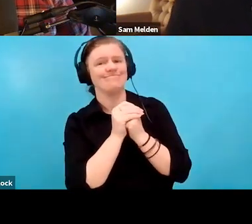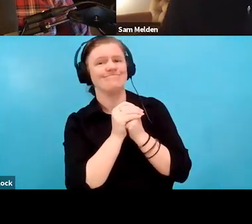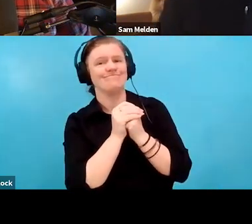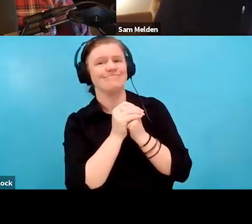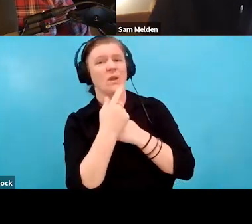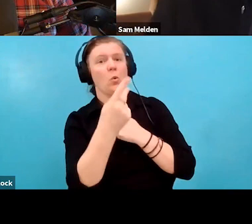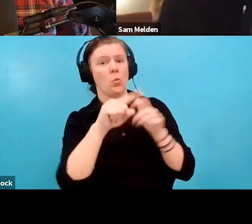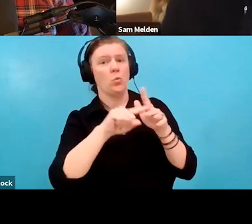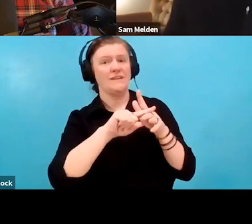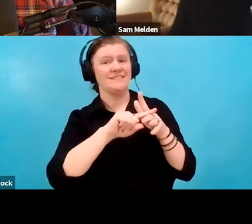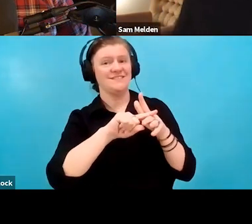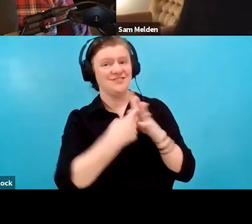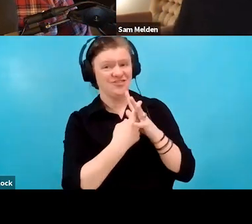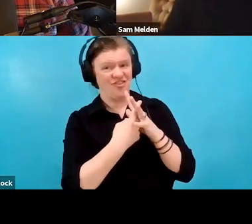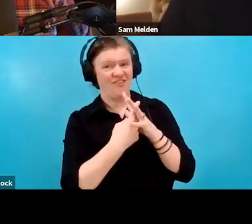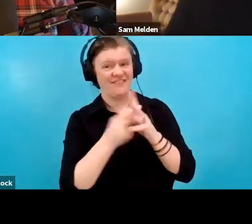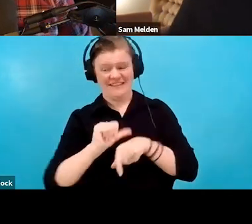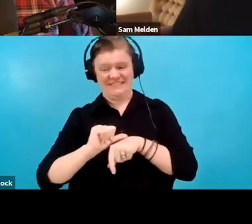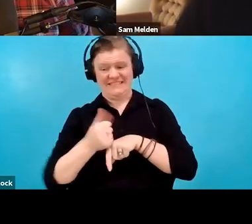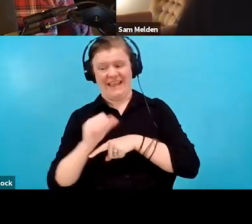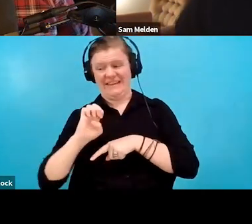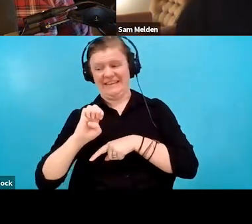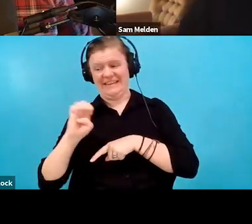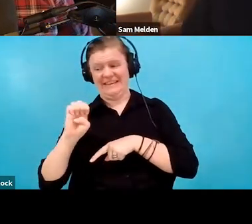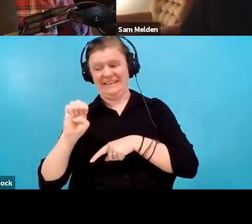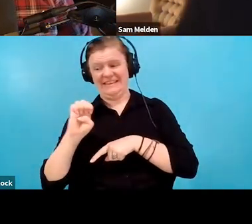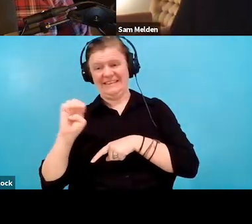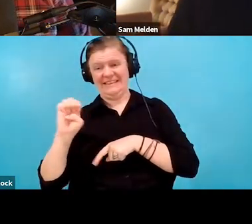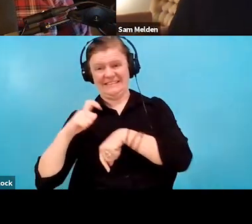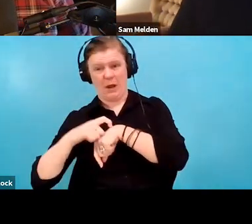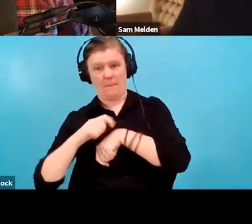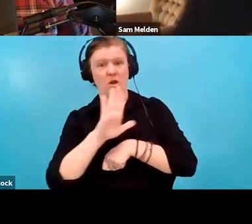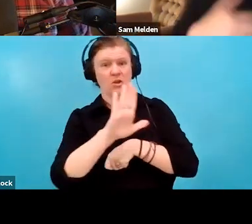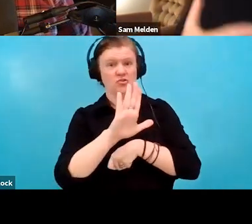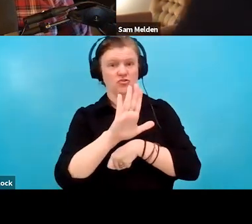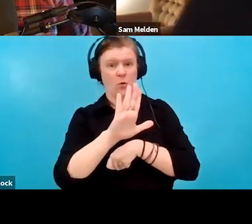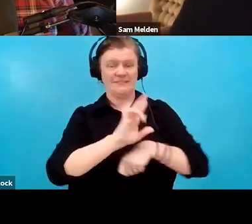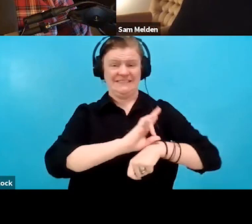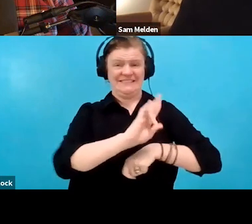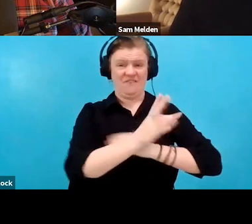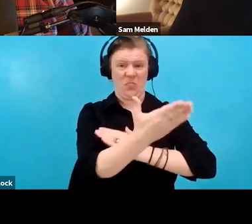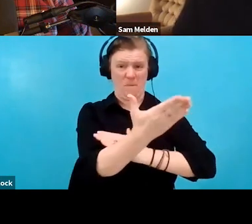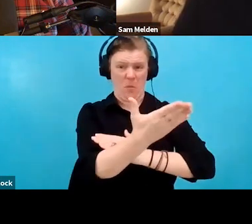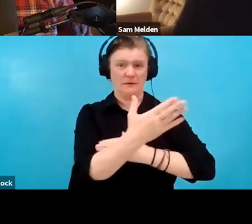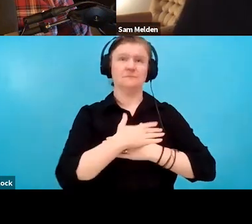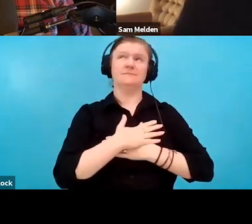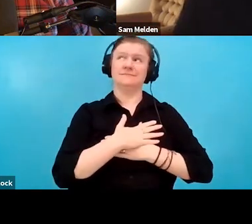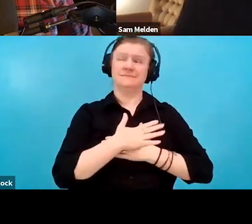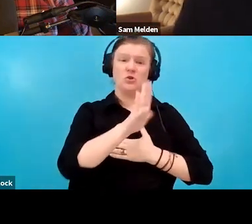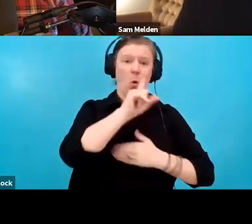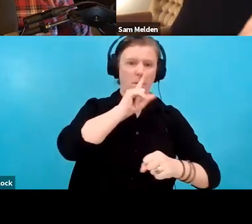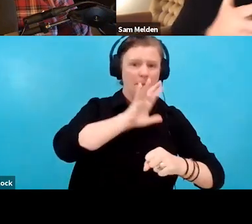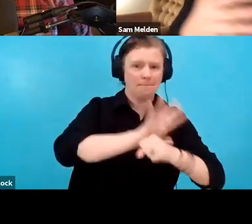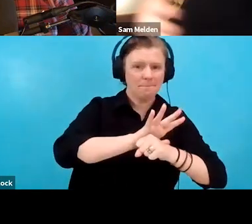at 10 a.m. Eastern time, which is 7 a.m. your time, and your commitment to this and sharing your story and your kind